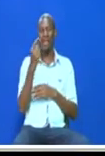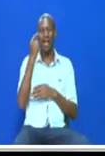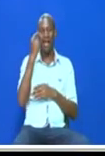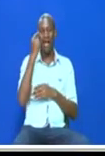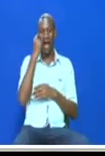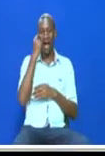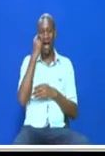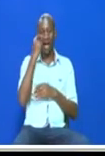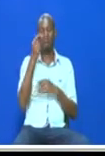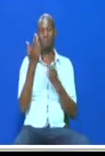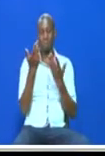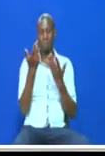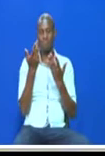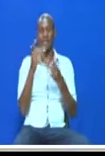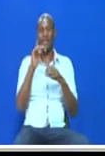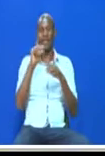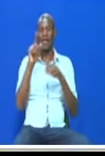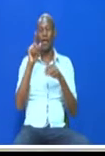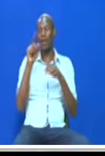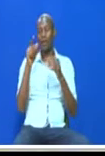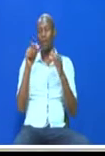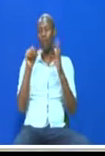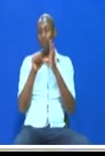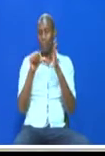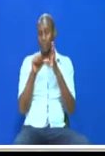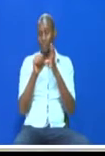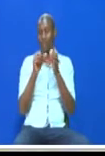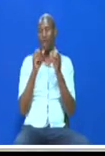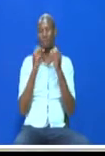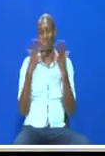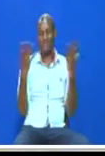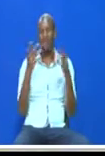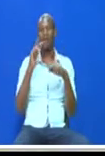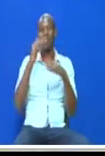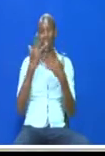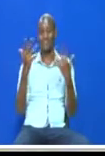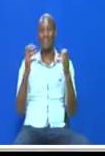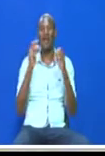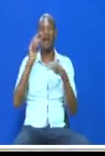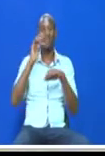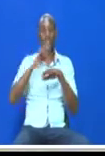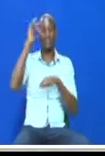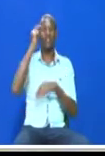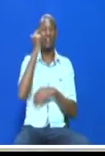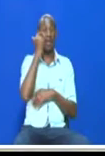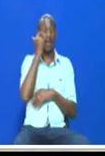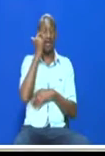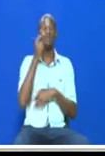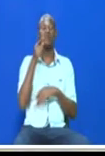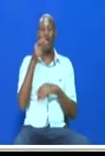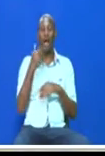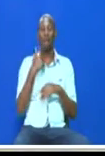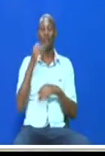defects. There are thousands of diseases which affect the eye, and there are these defects which are found